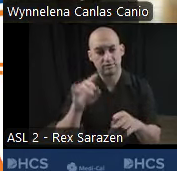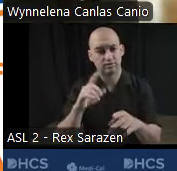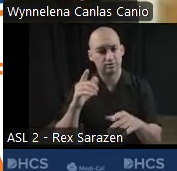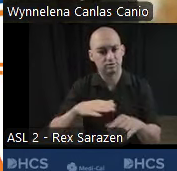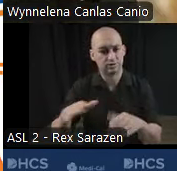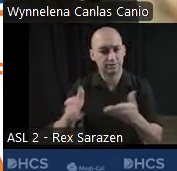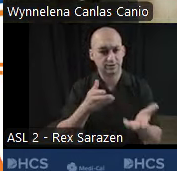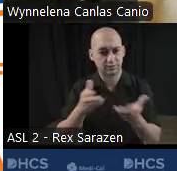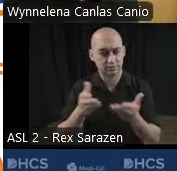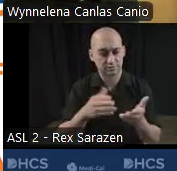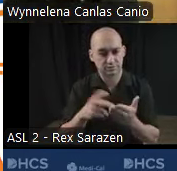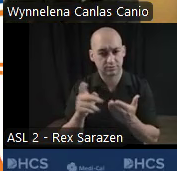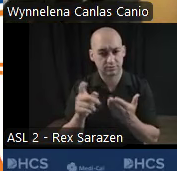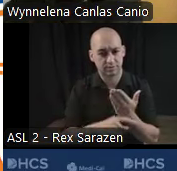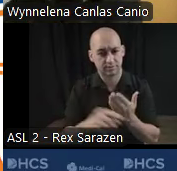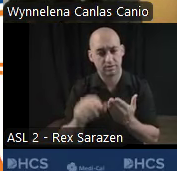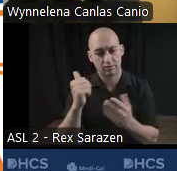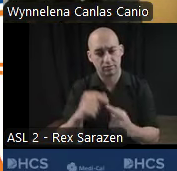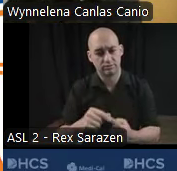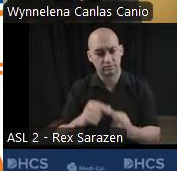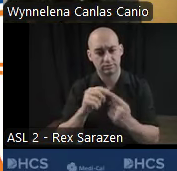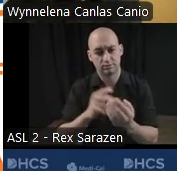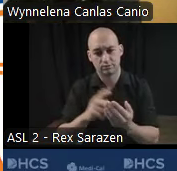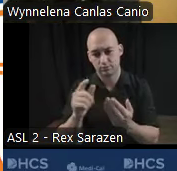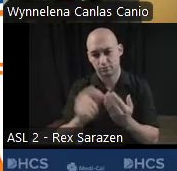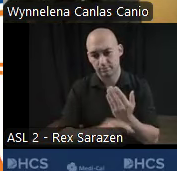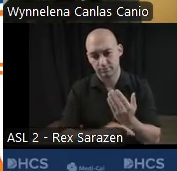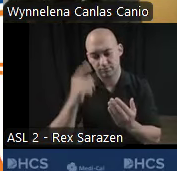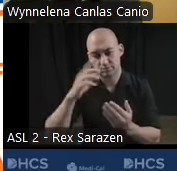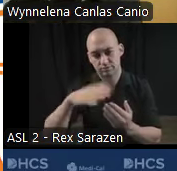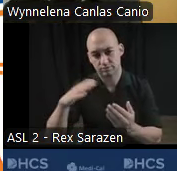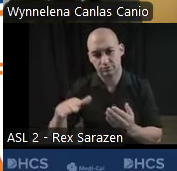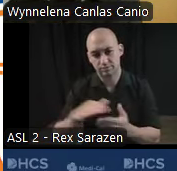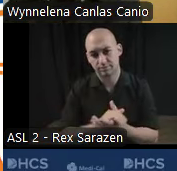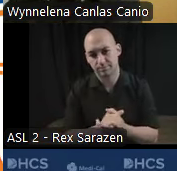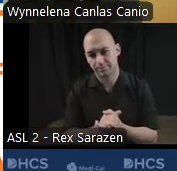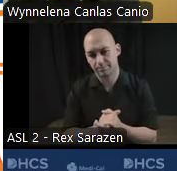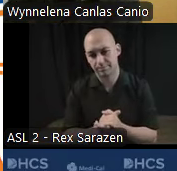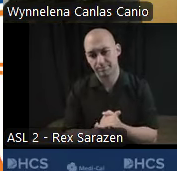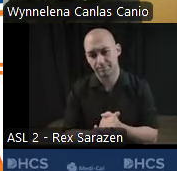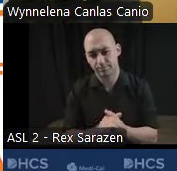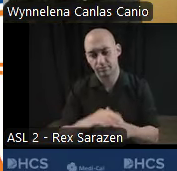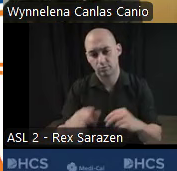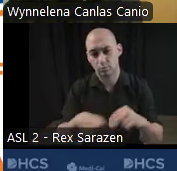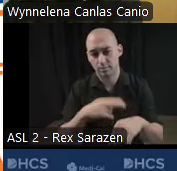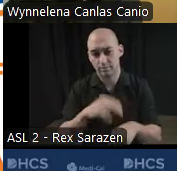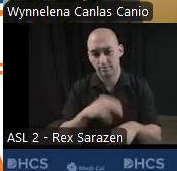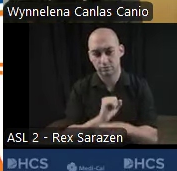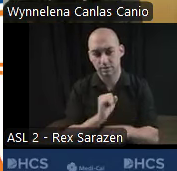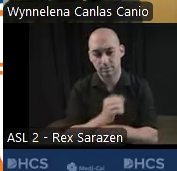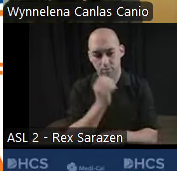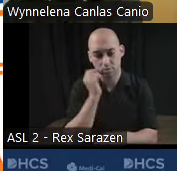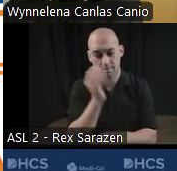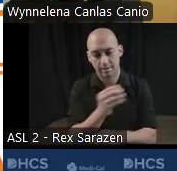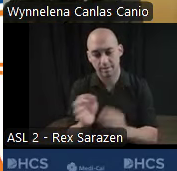Program and other specialty programs that are for children. My regular job is the Home and Community-Based